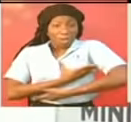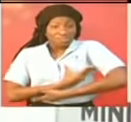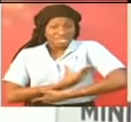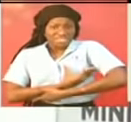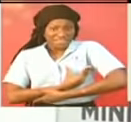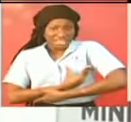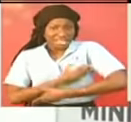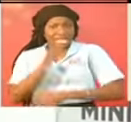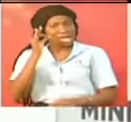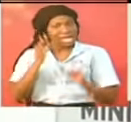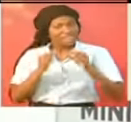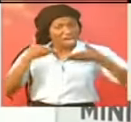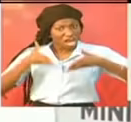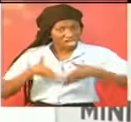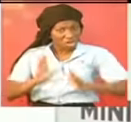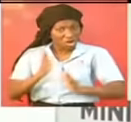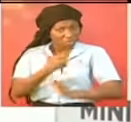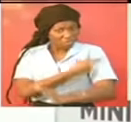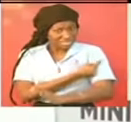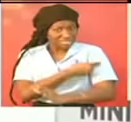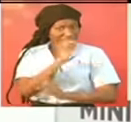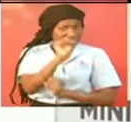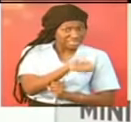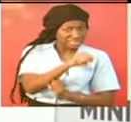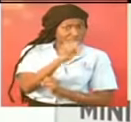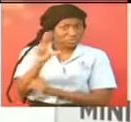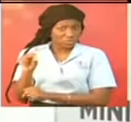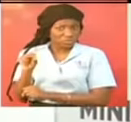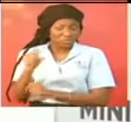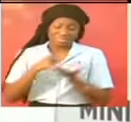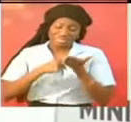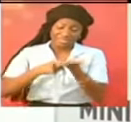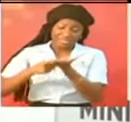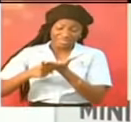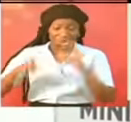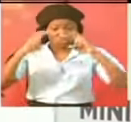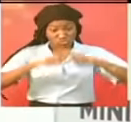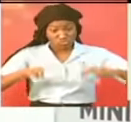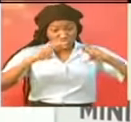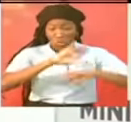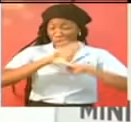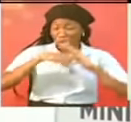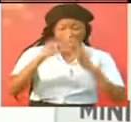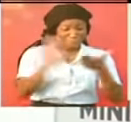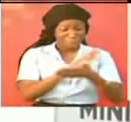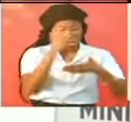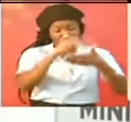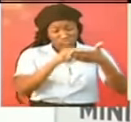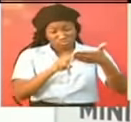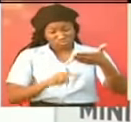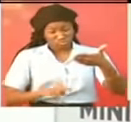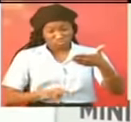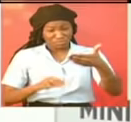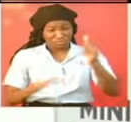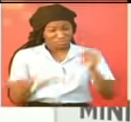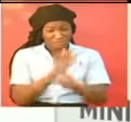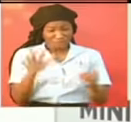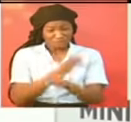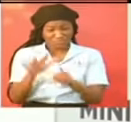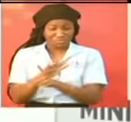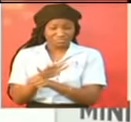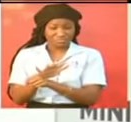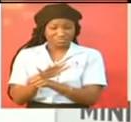the approvals. After considering all of the documentation, we have now allowing, as